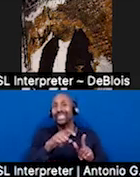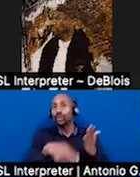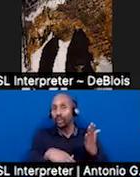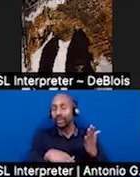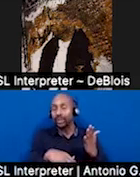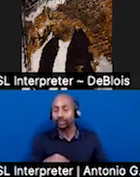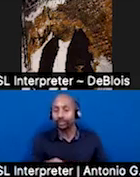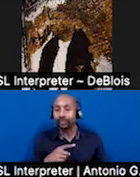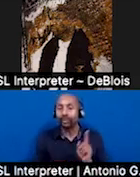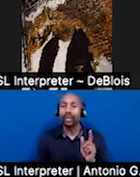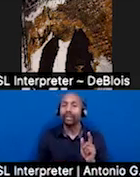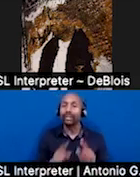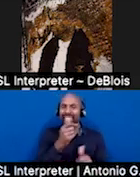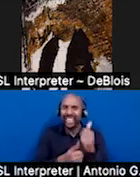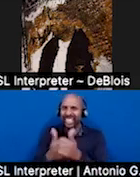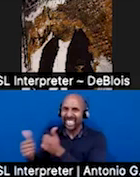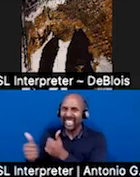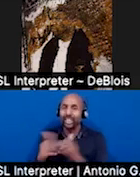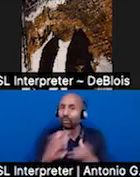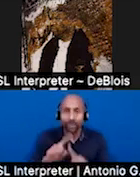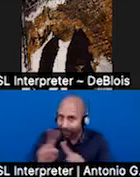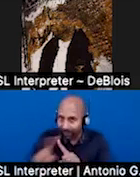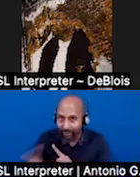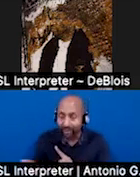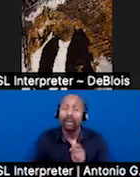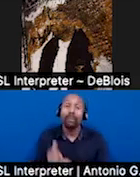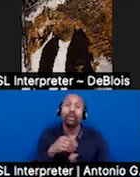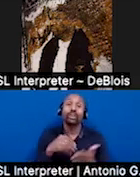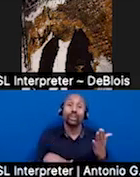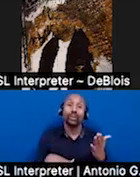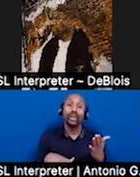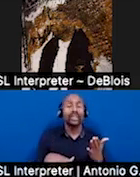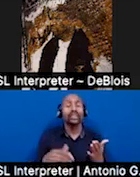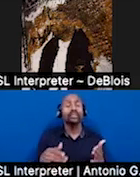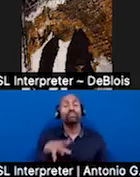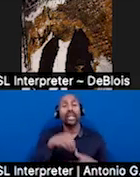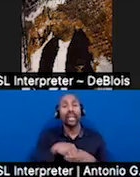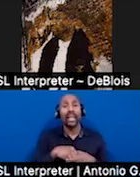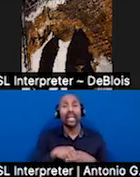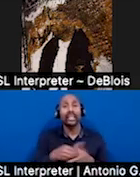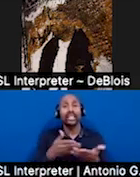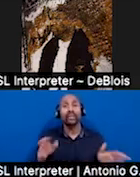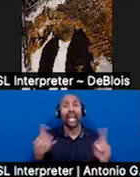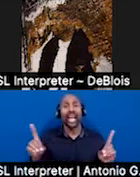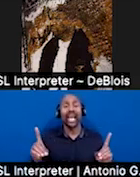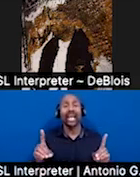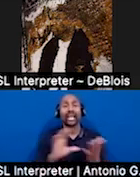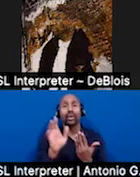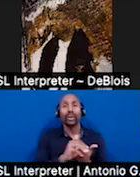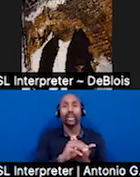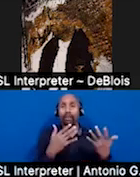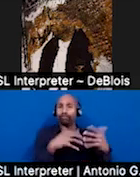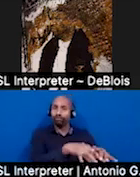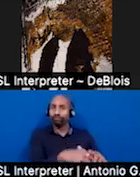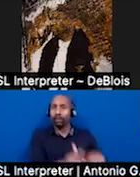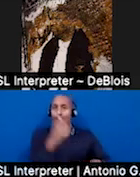of students with disabilities spend most or all of the school day in general education curriculum. And these learners may receive special education services or